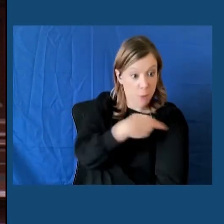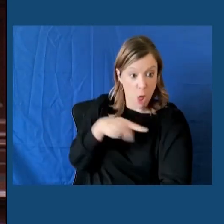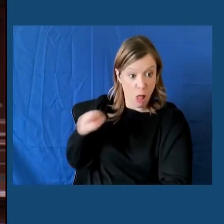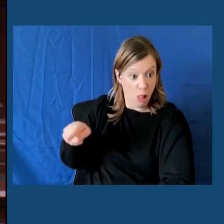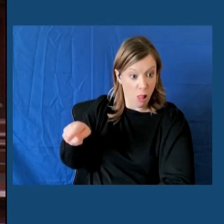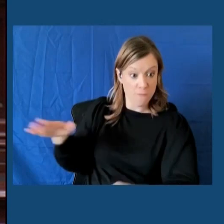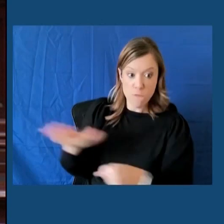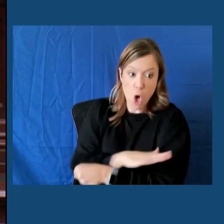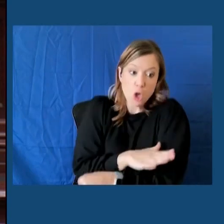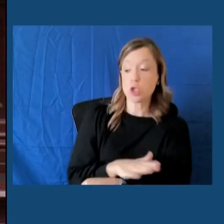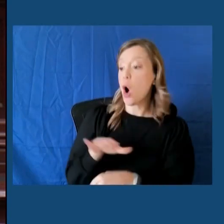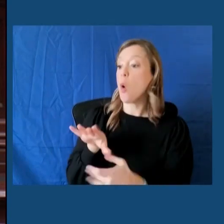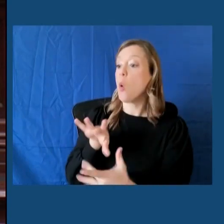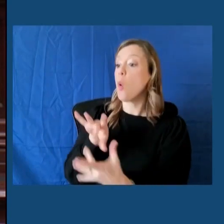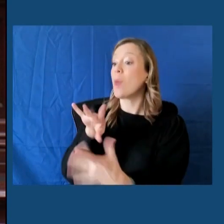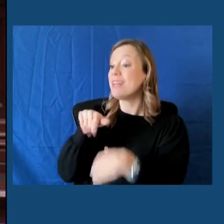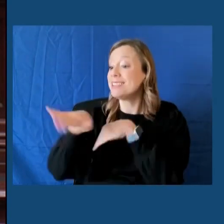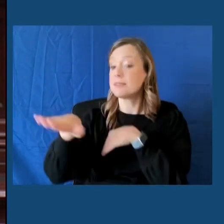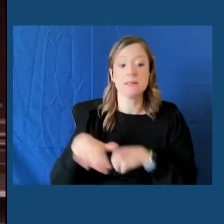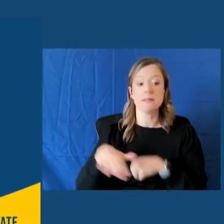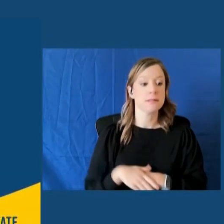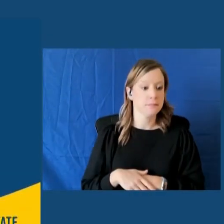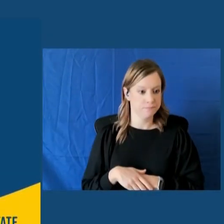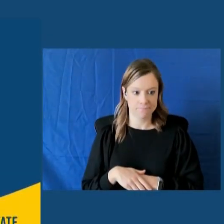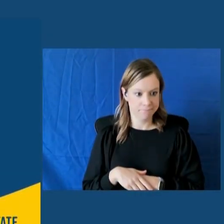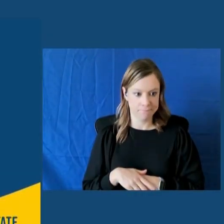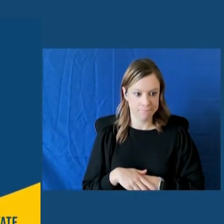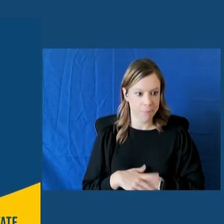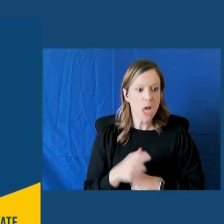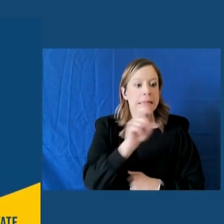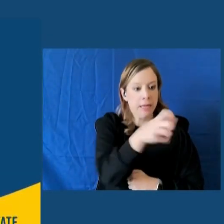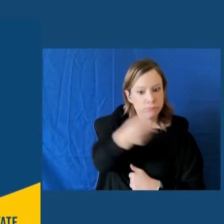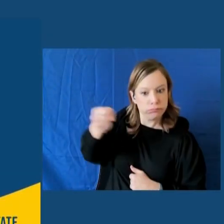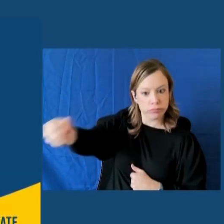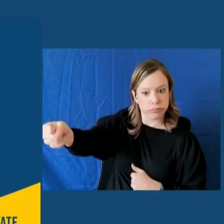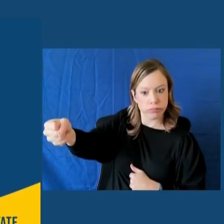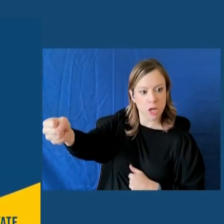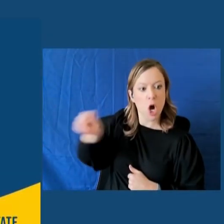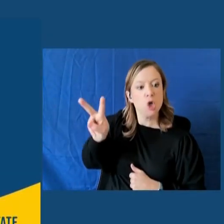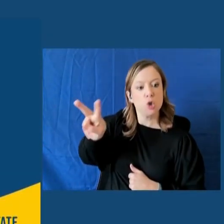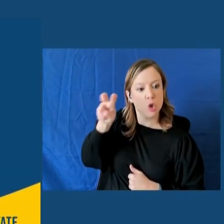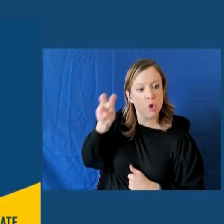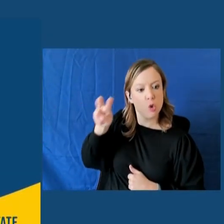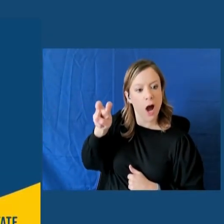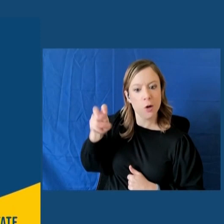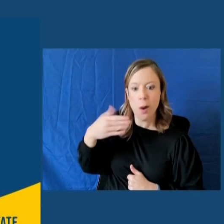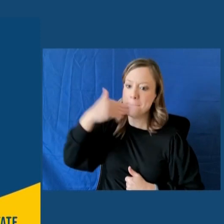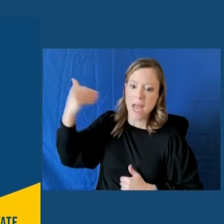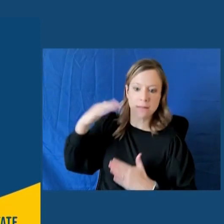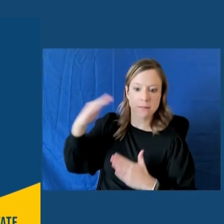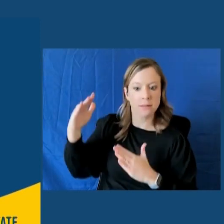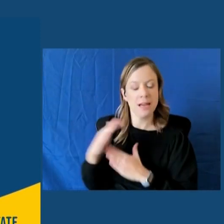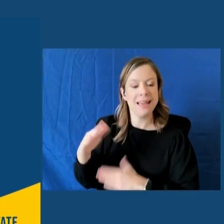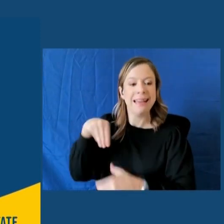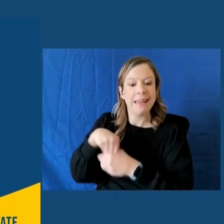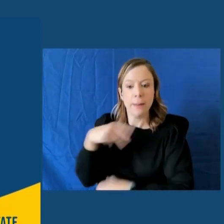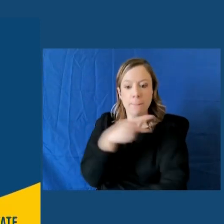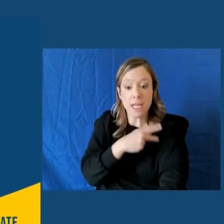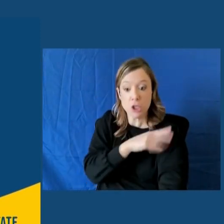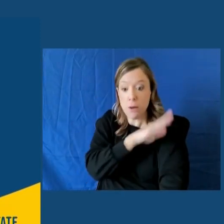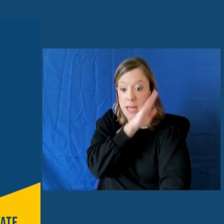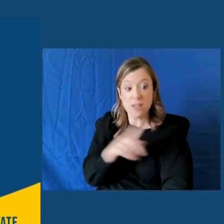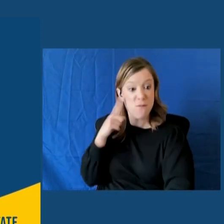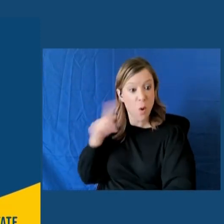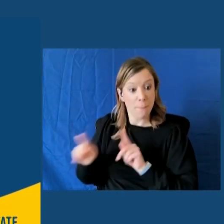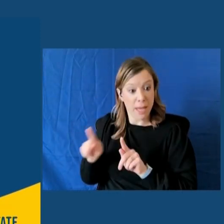why we're creating 200 best-in-class patient beds for those with the most serious needs. But mental health care is not just